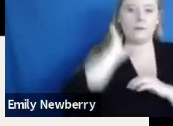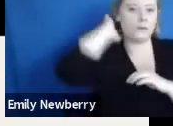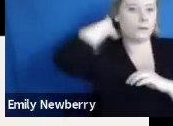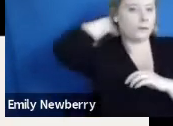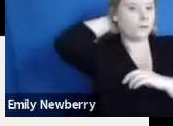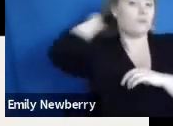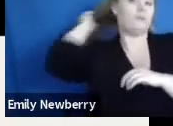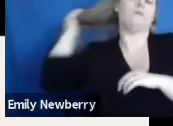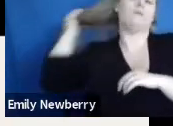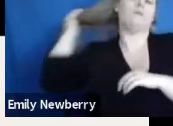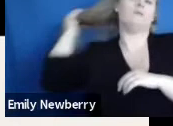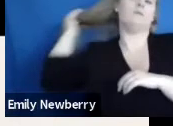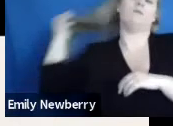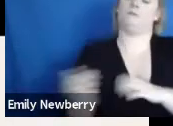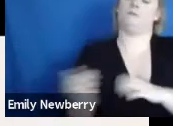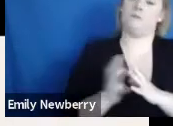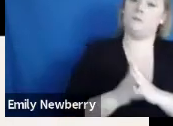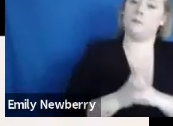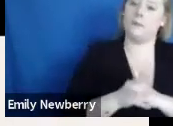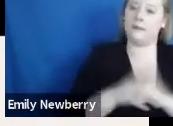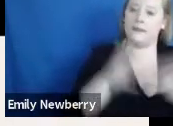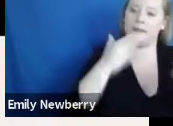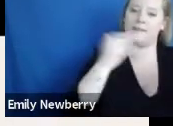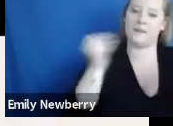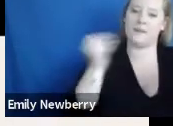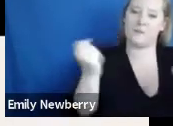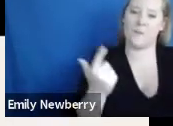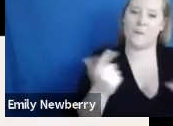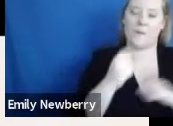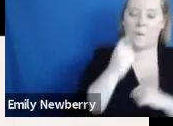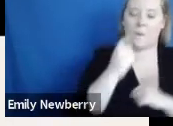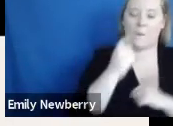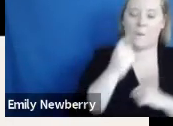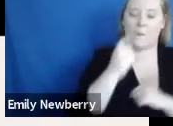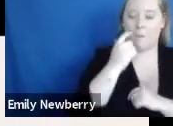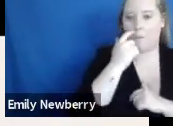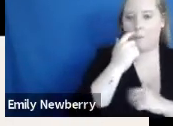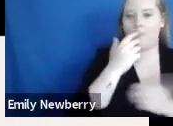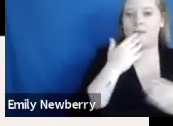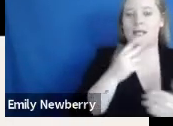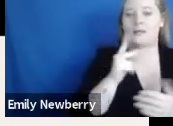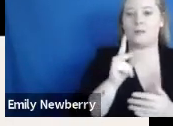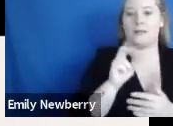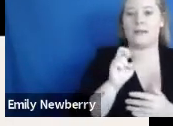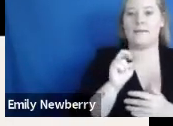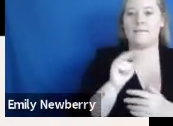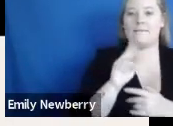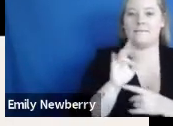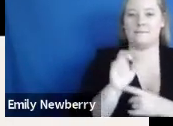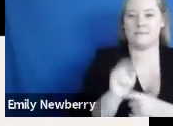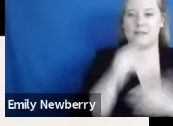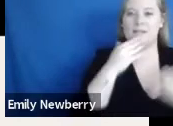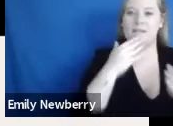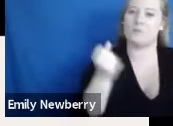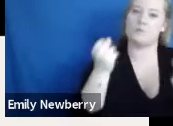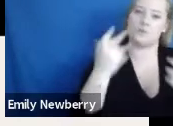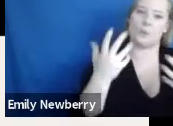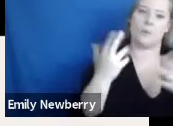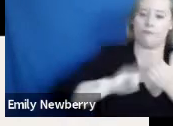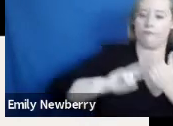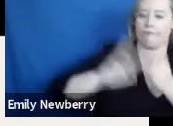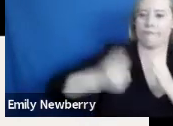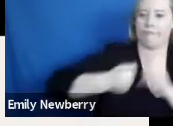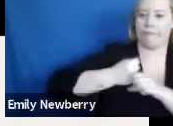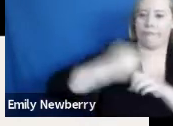yeah, thank you. Thank you all. Thank you, Kevin, and thanks again for all your years of research and